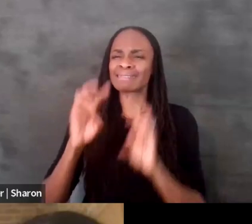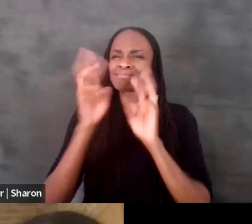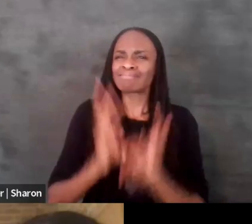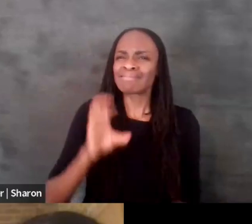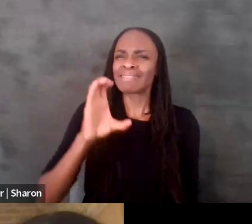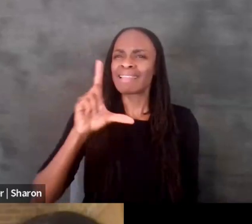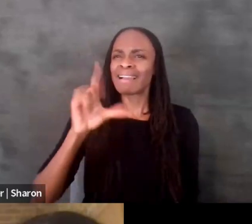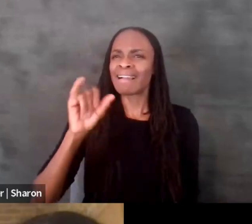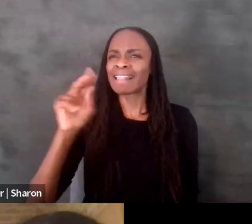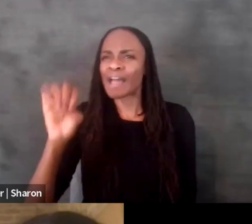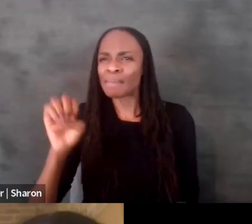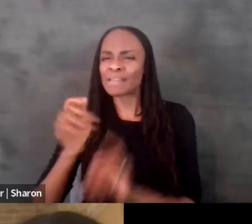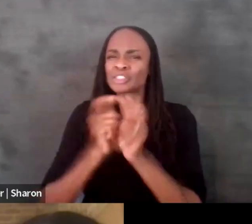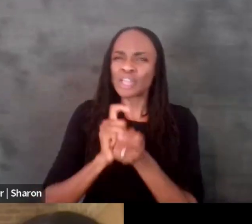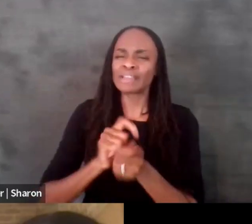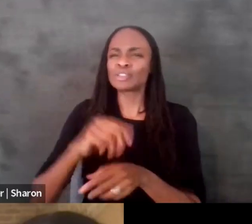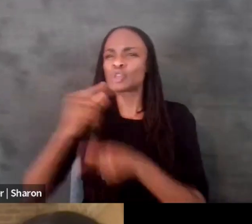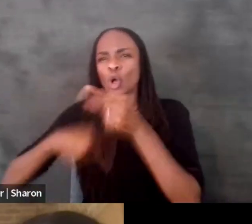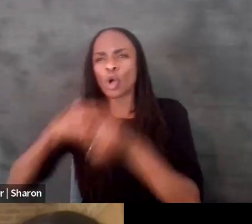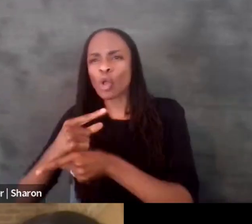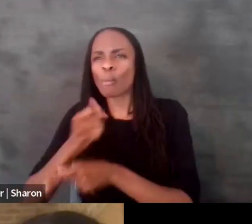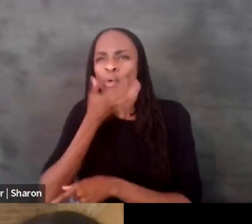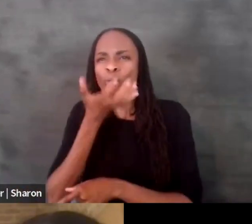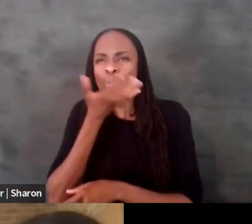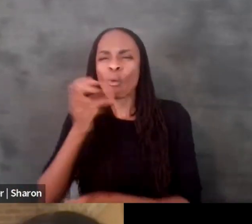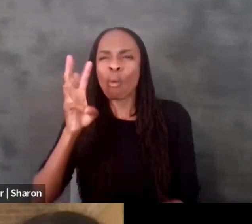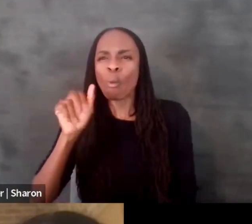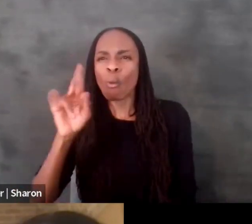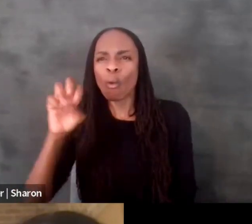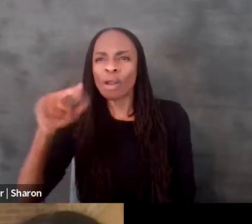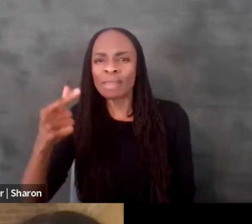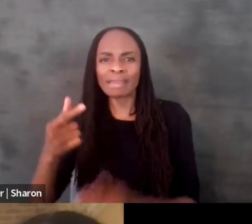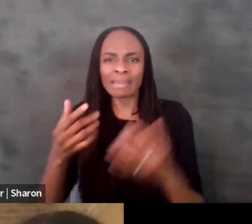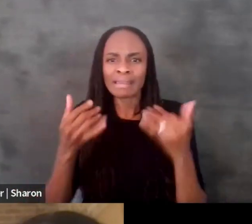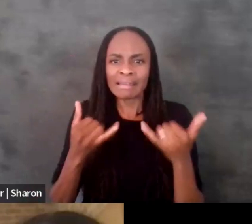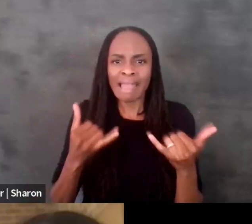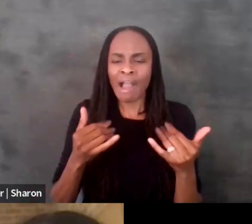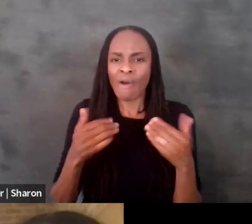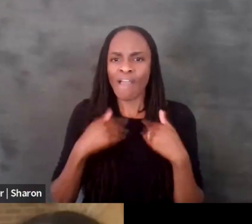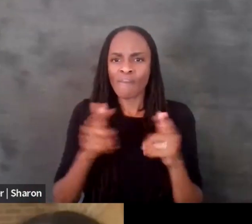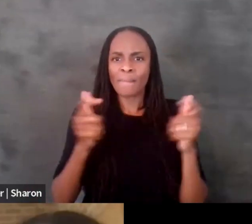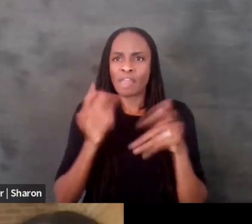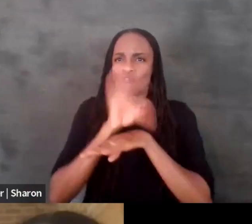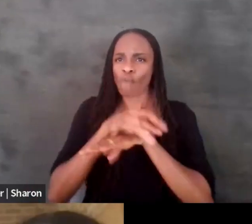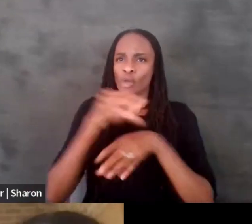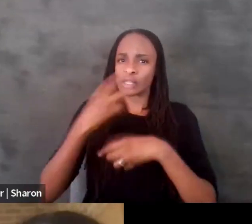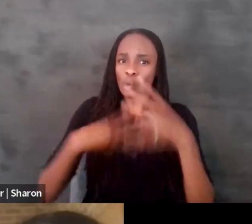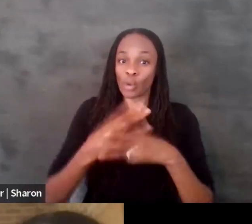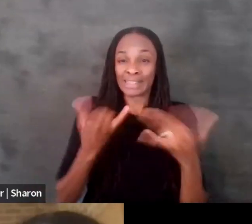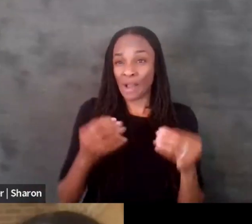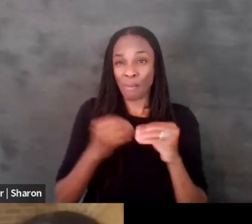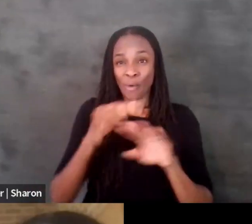and there is such a big force in the world, and now more so than ever, Mm, who wants to